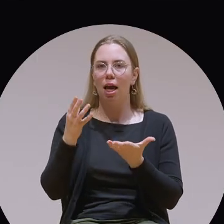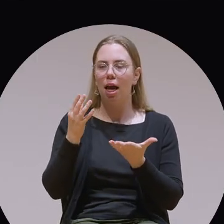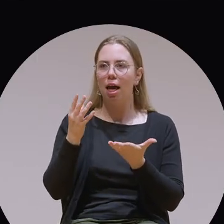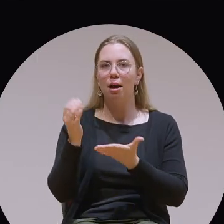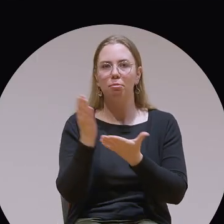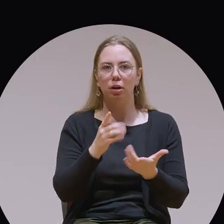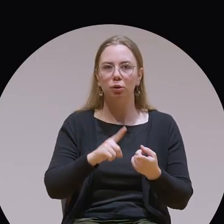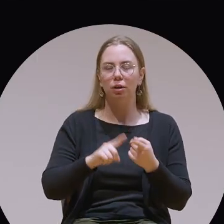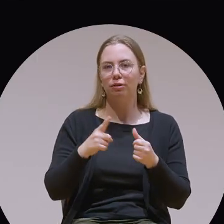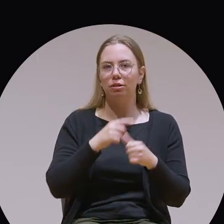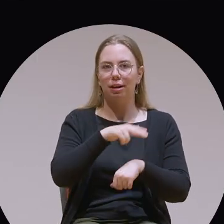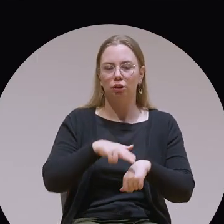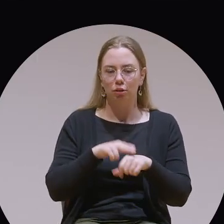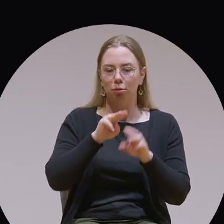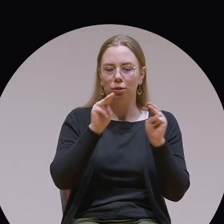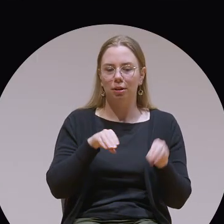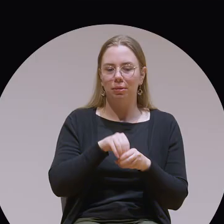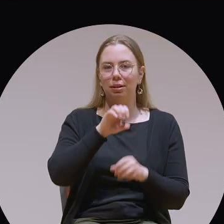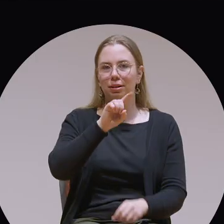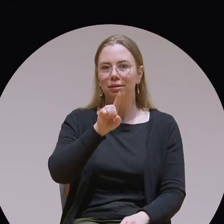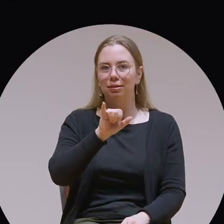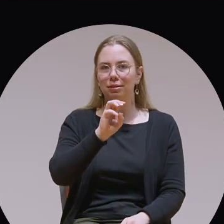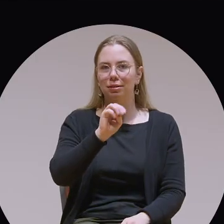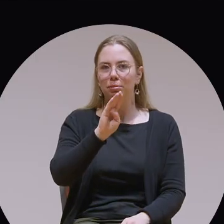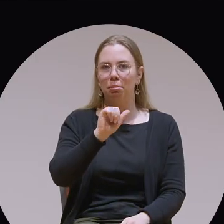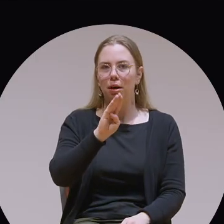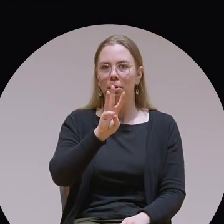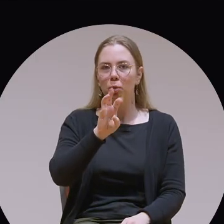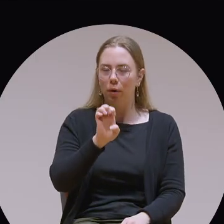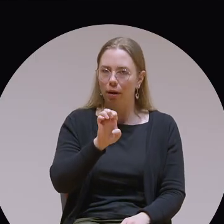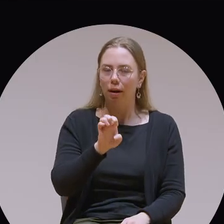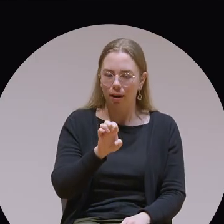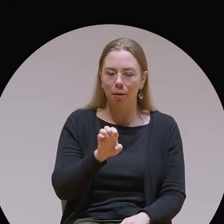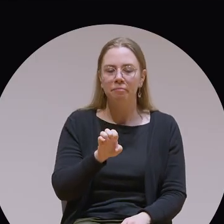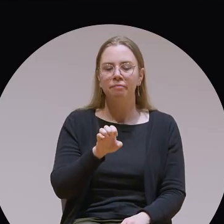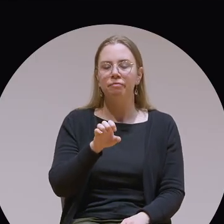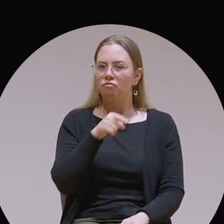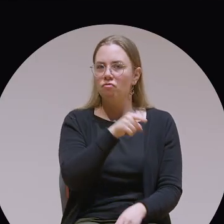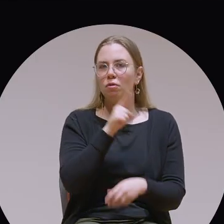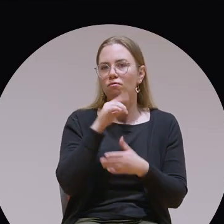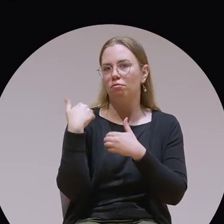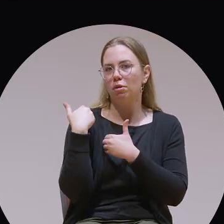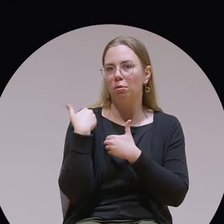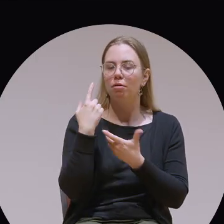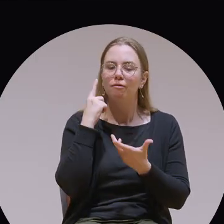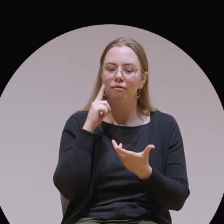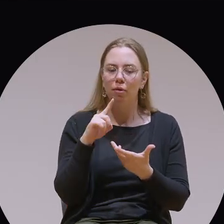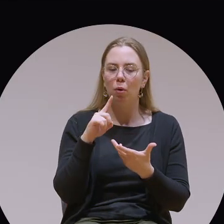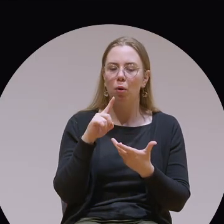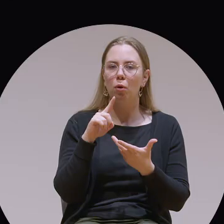Zimbabwe, Rhodesia as it was then, who was responsible for